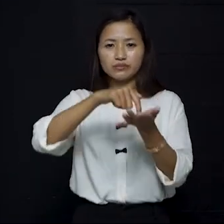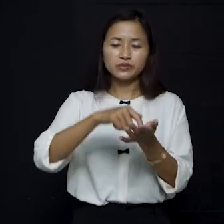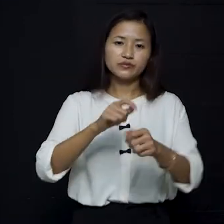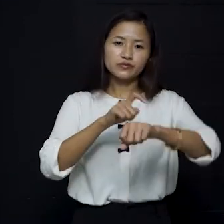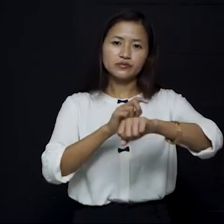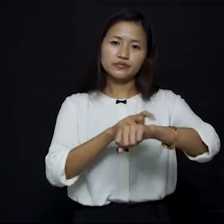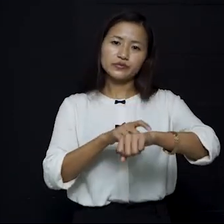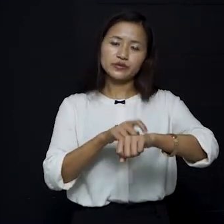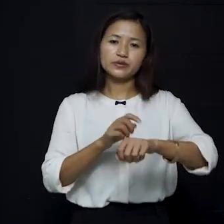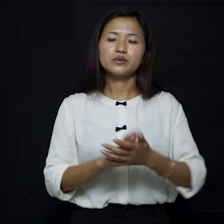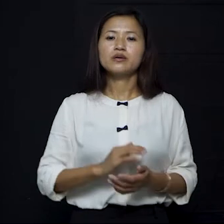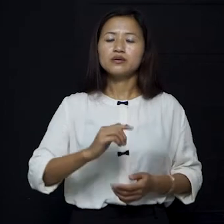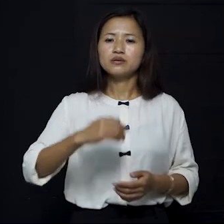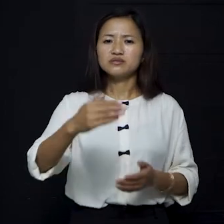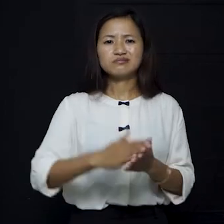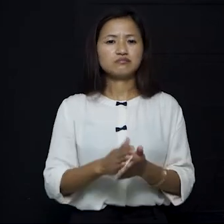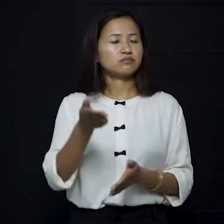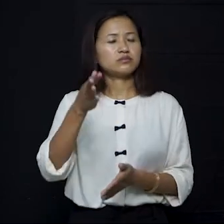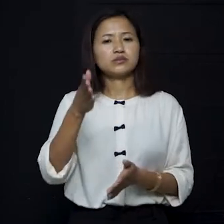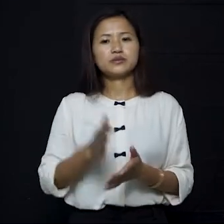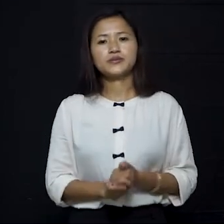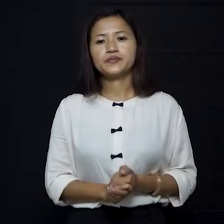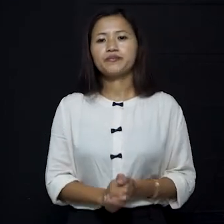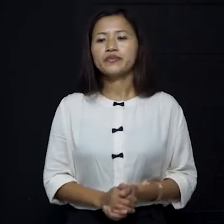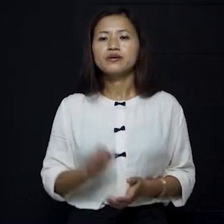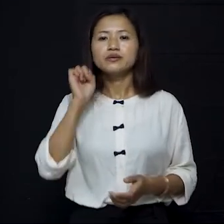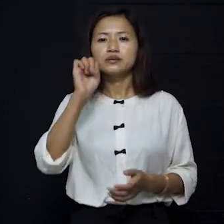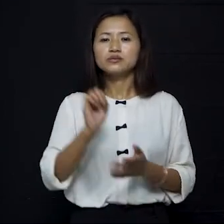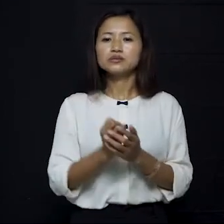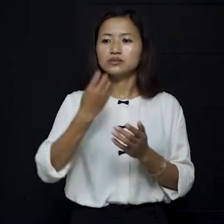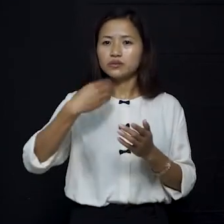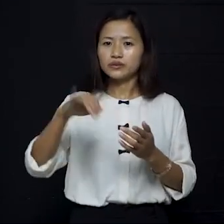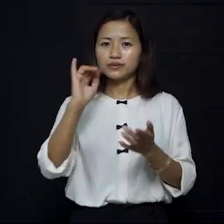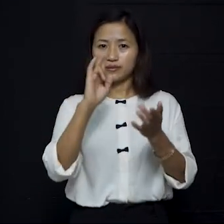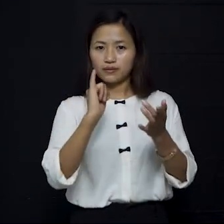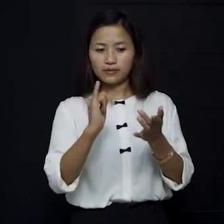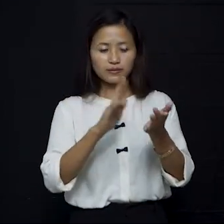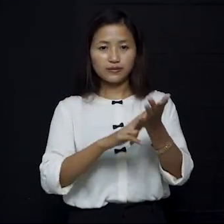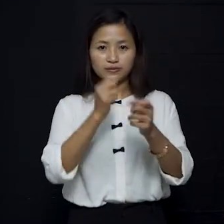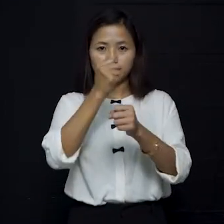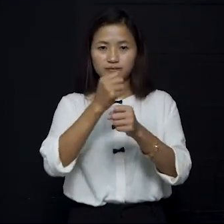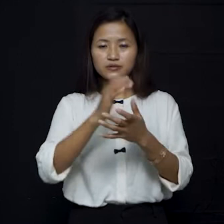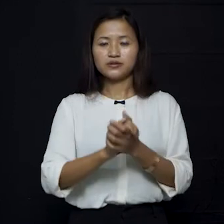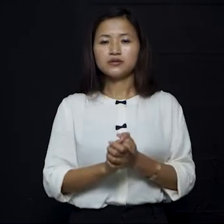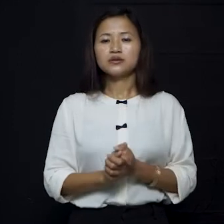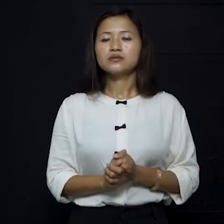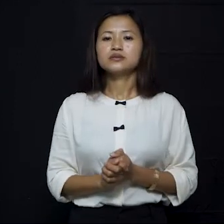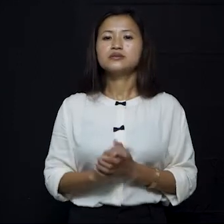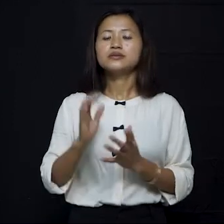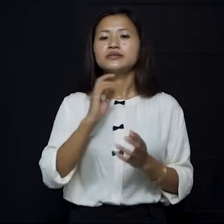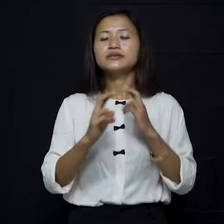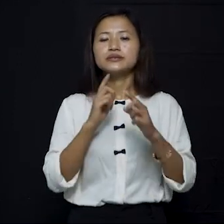time but is not continuing anymore, okay? He was going to school. So you are describing about